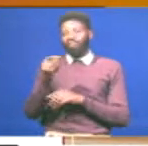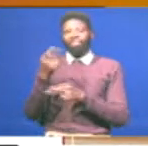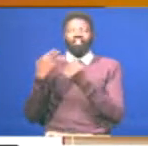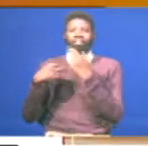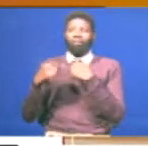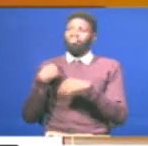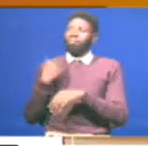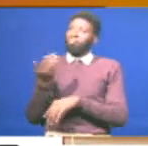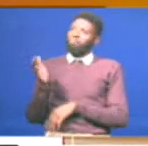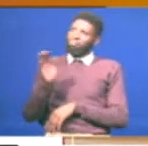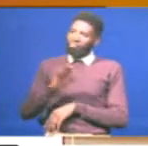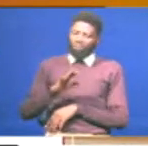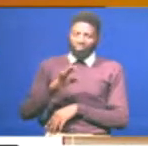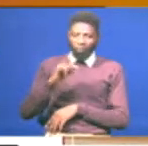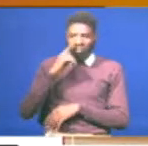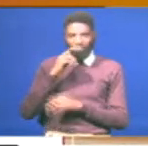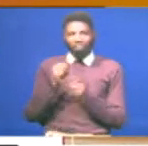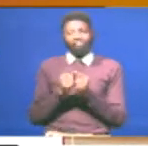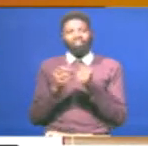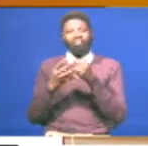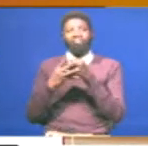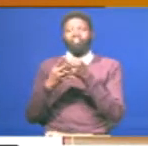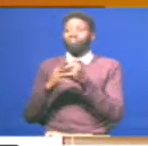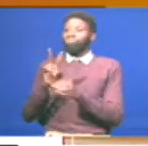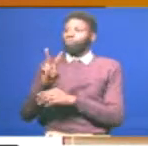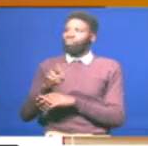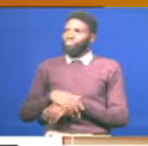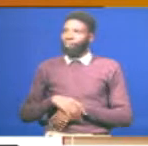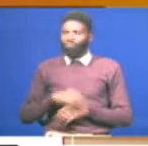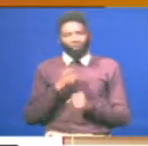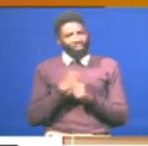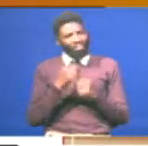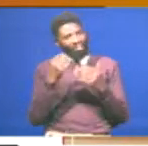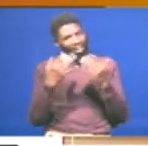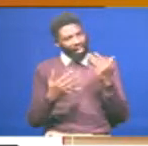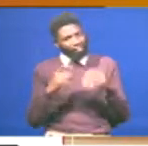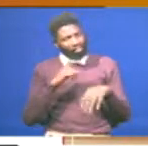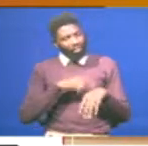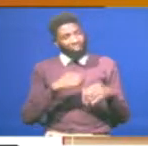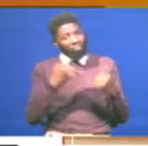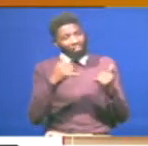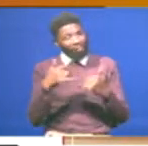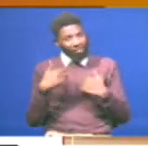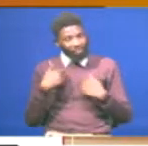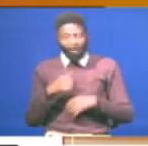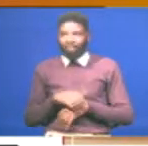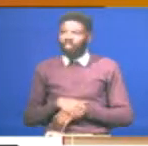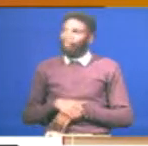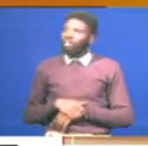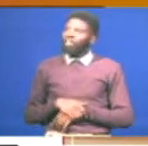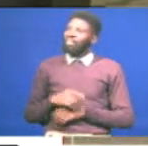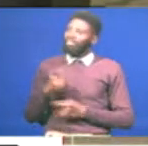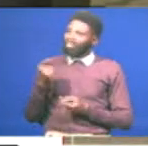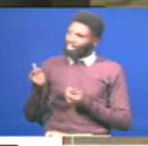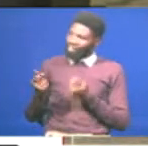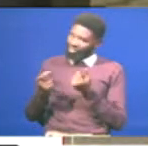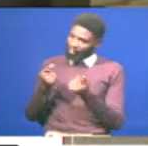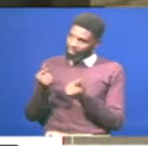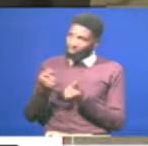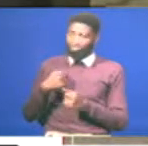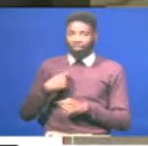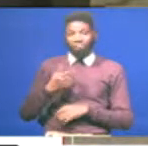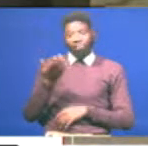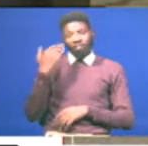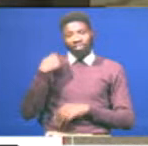around 1992. That was a lot of work. Was there any time to play? A little bit. I used to play tennis. Actually, while